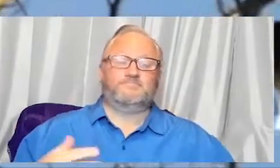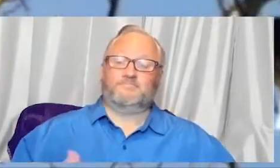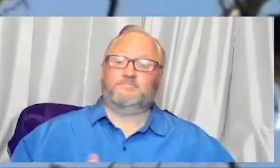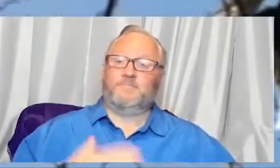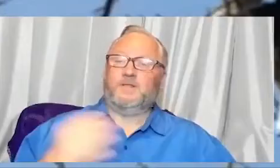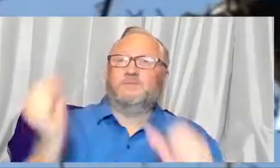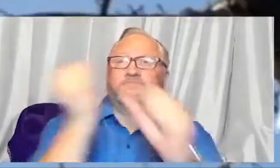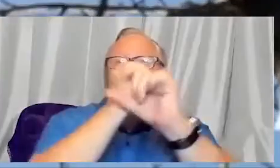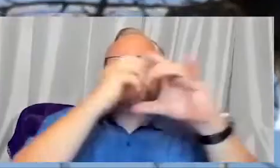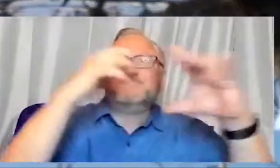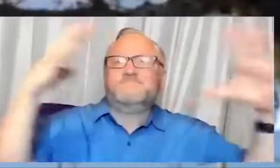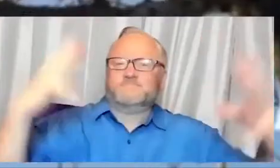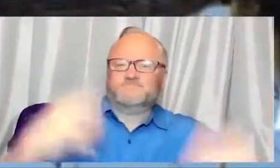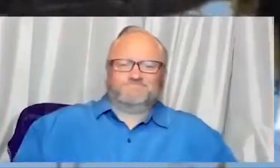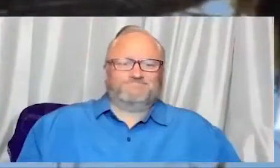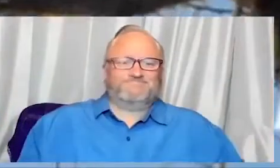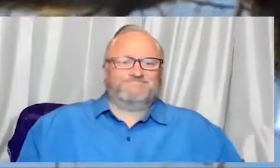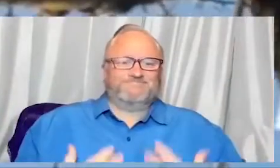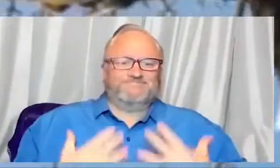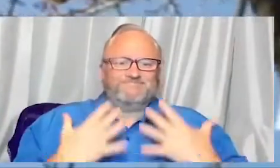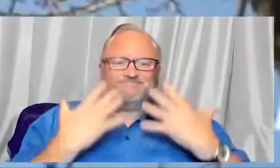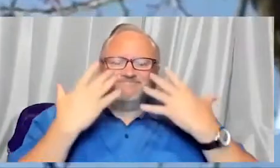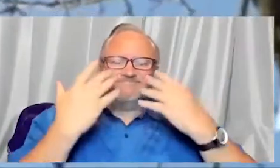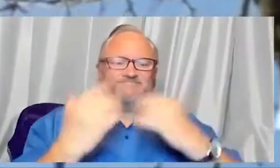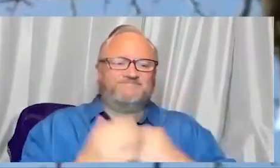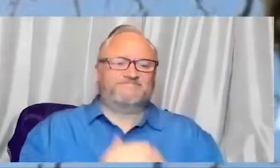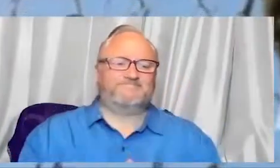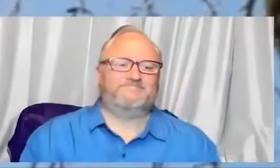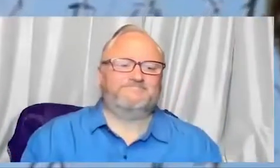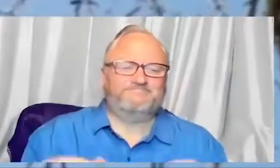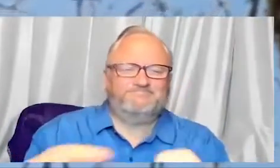Fill me with the